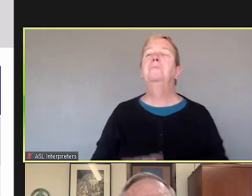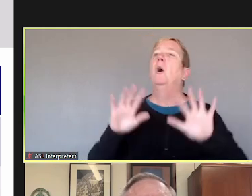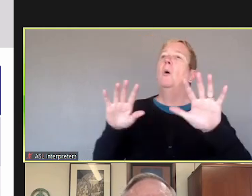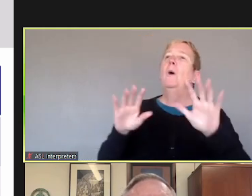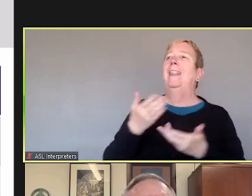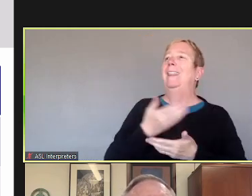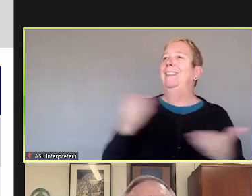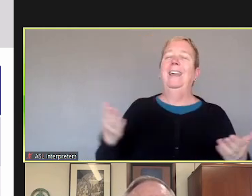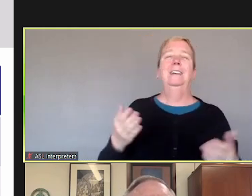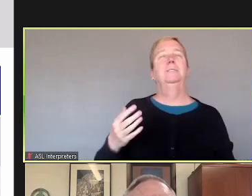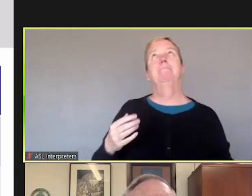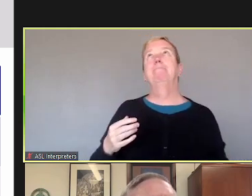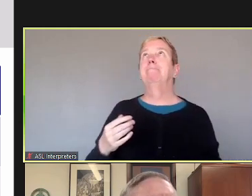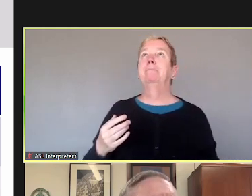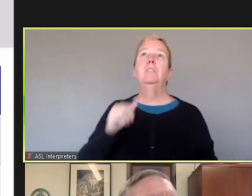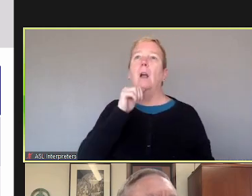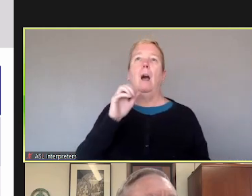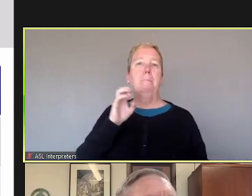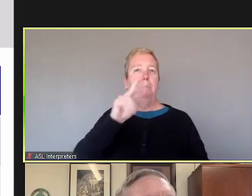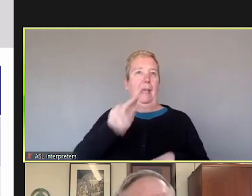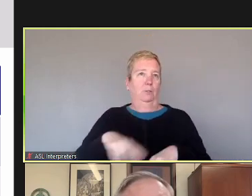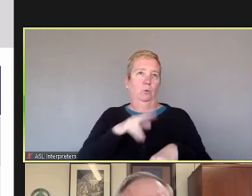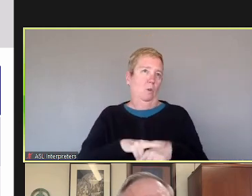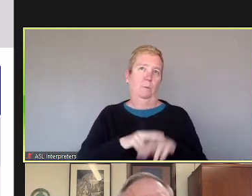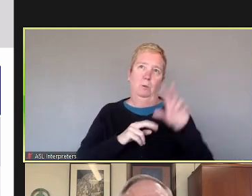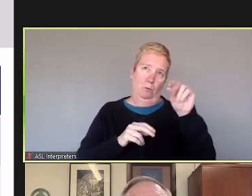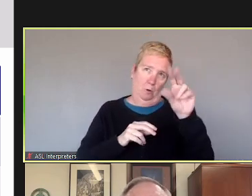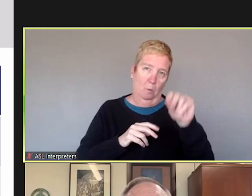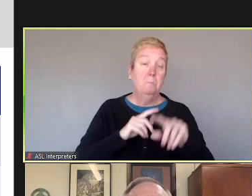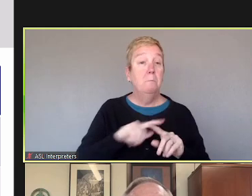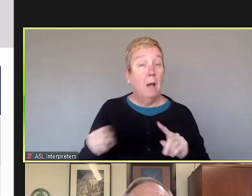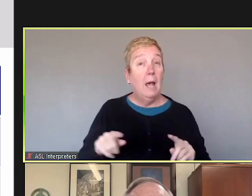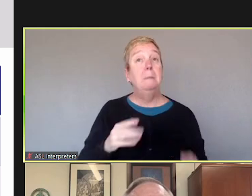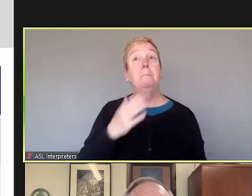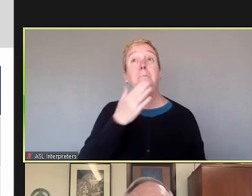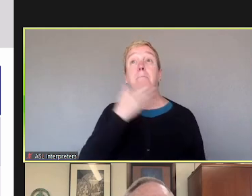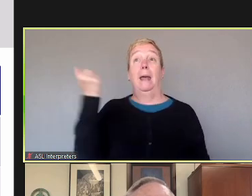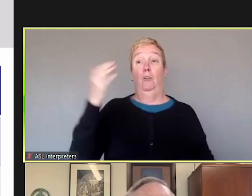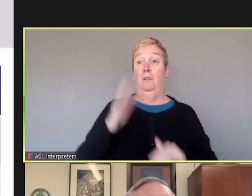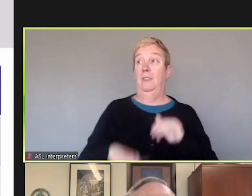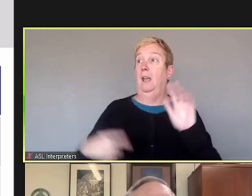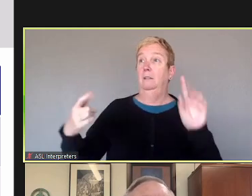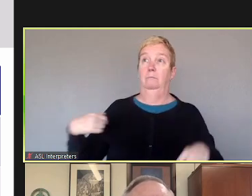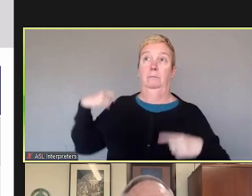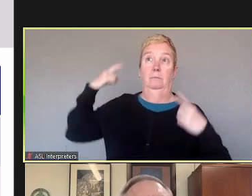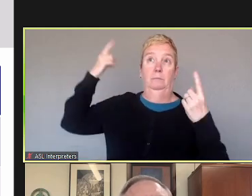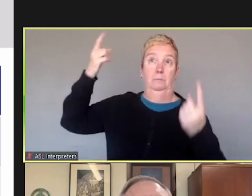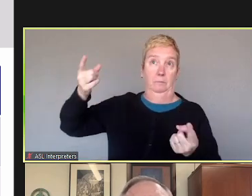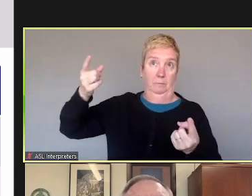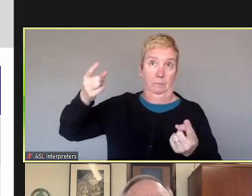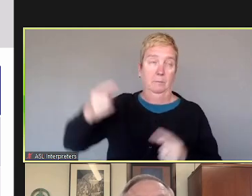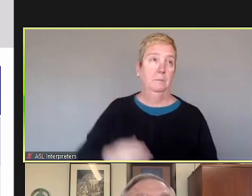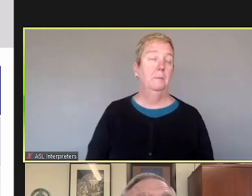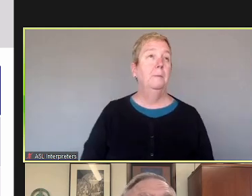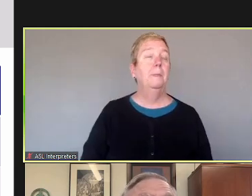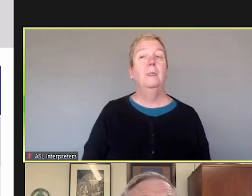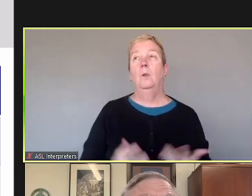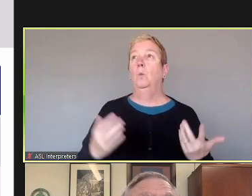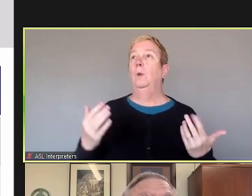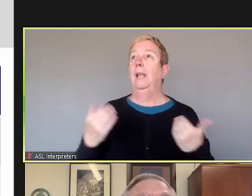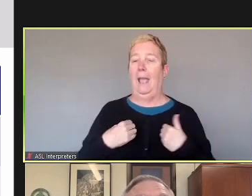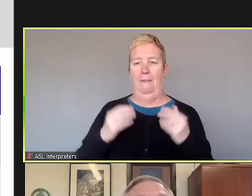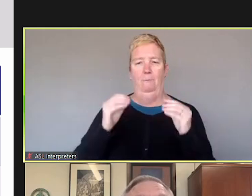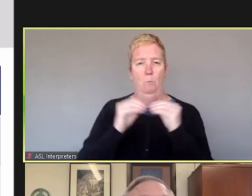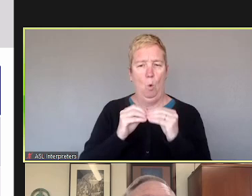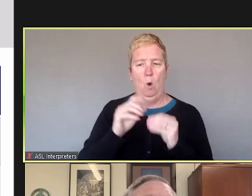think we all know that, but we're actually in a much better situation than we've ever been before. We have way more